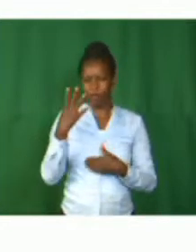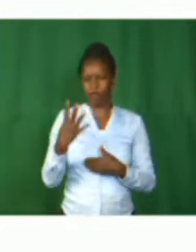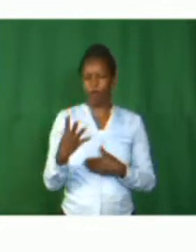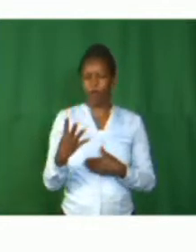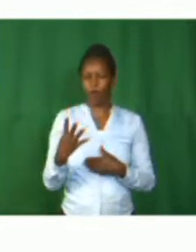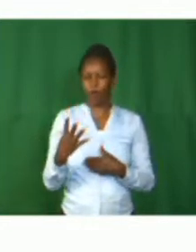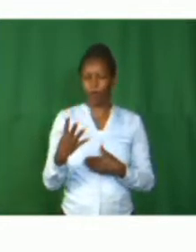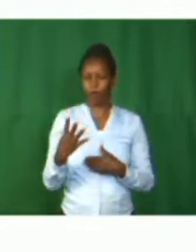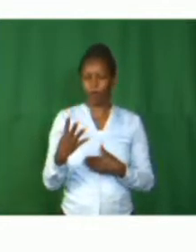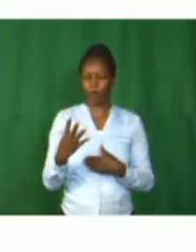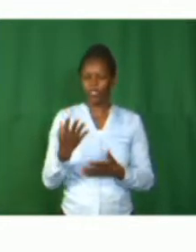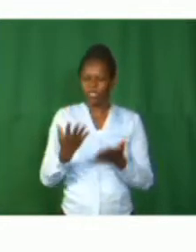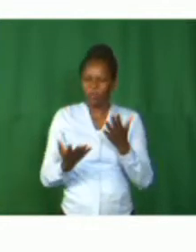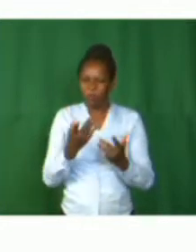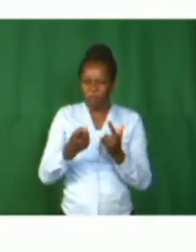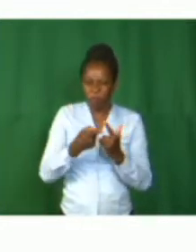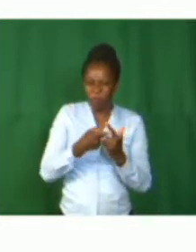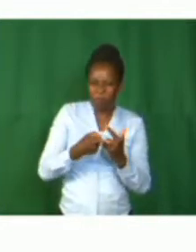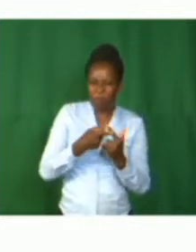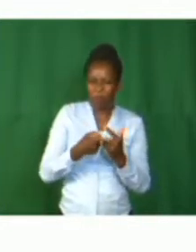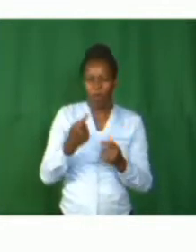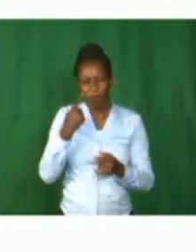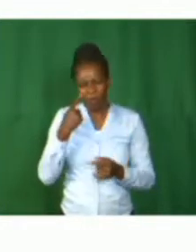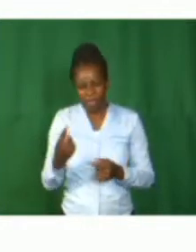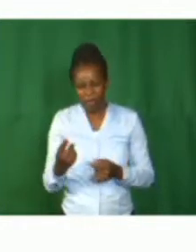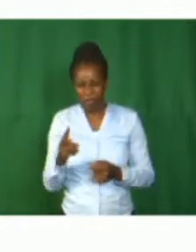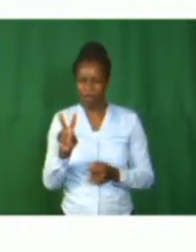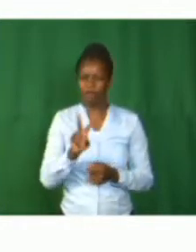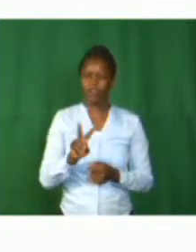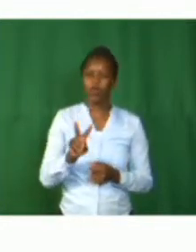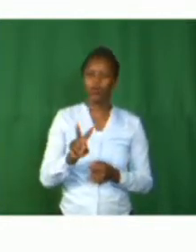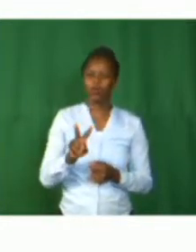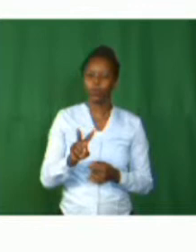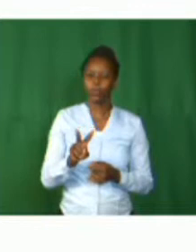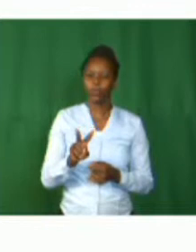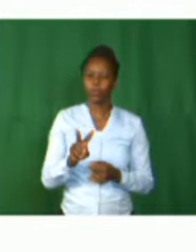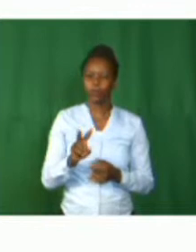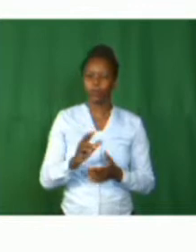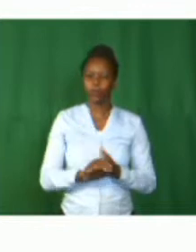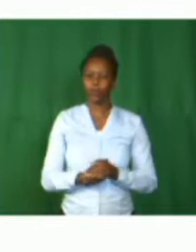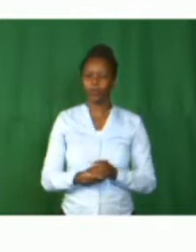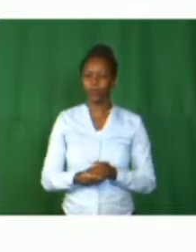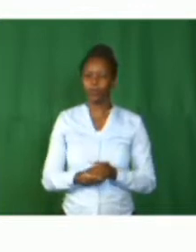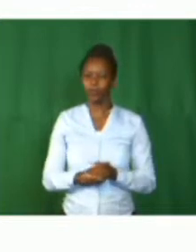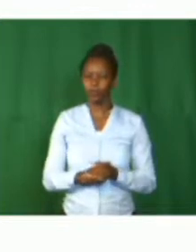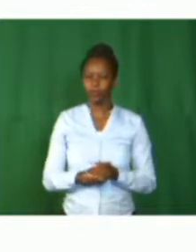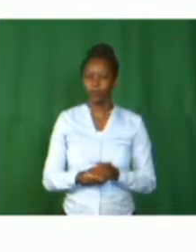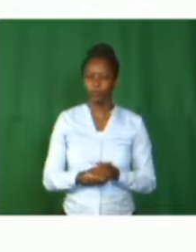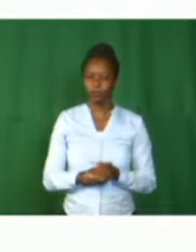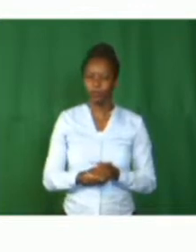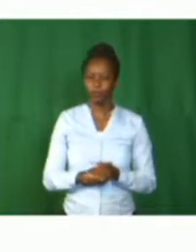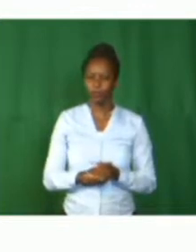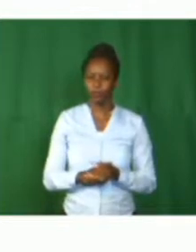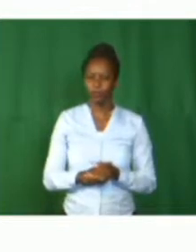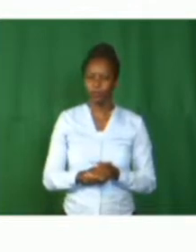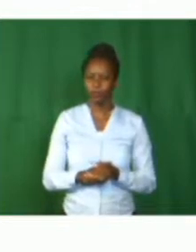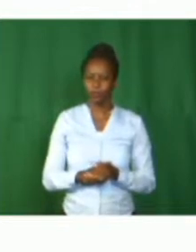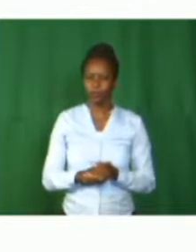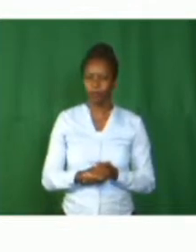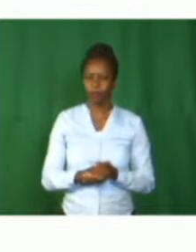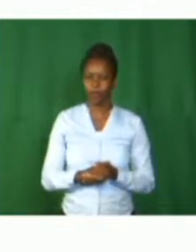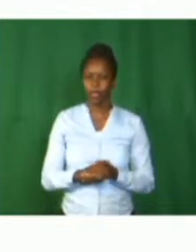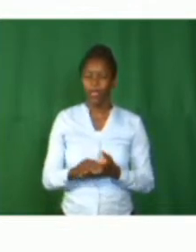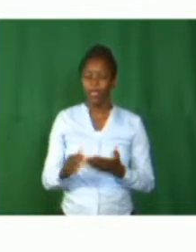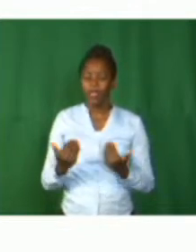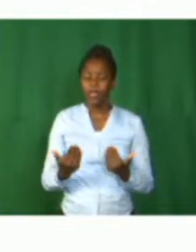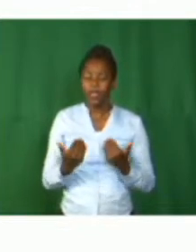is going to give us a range of values now, integer values, I must emphasize, of x. And then